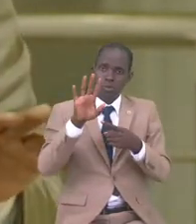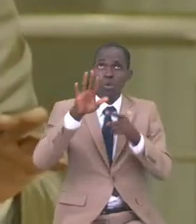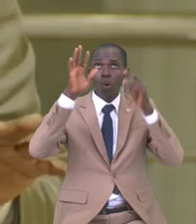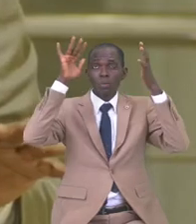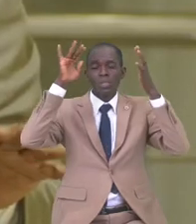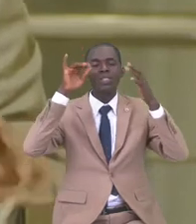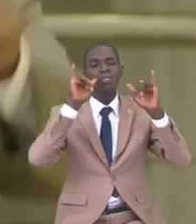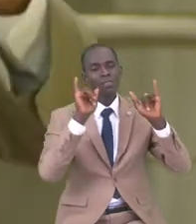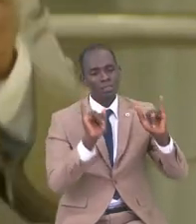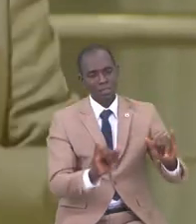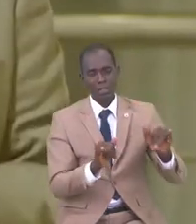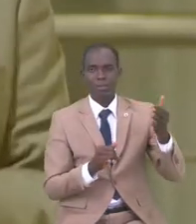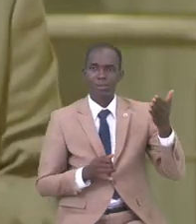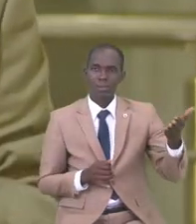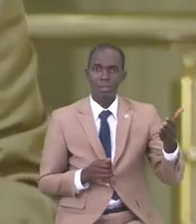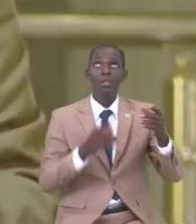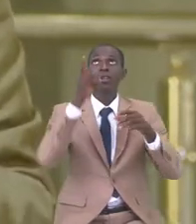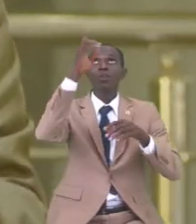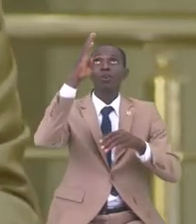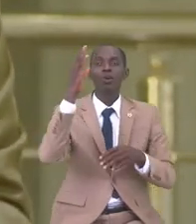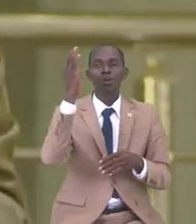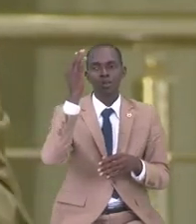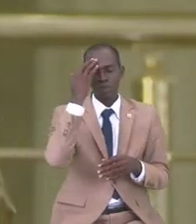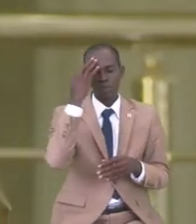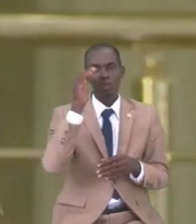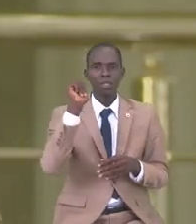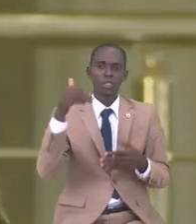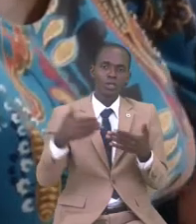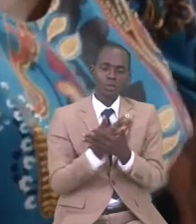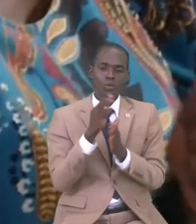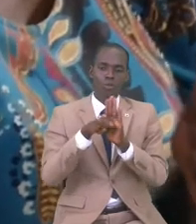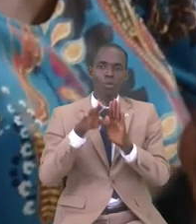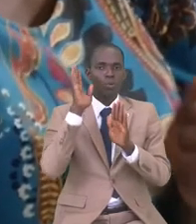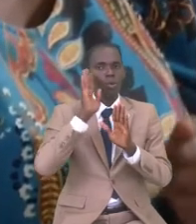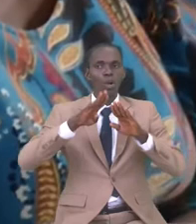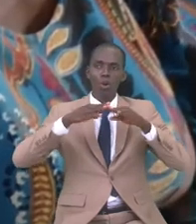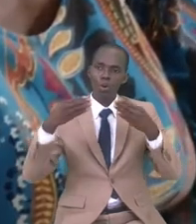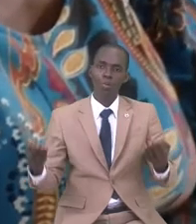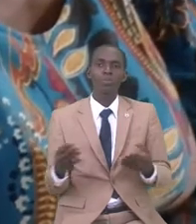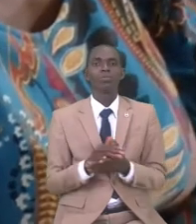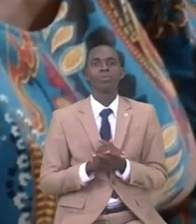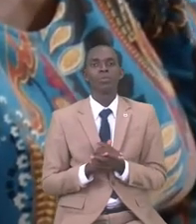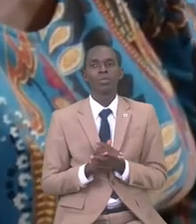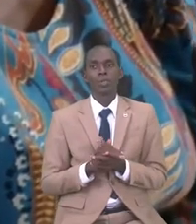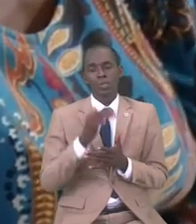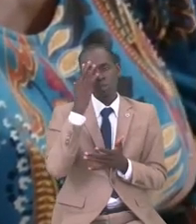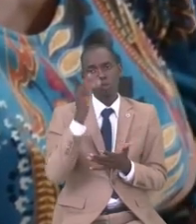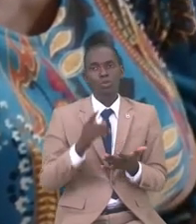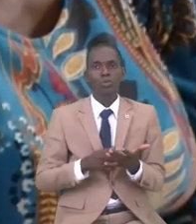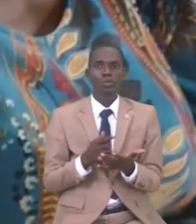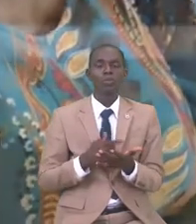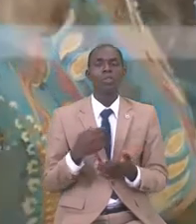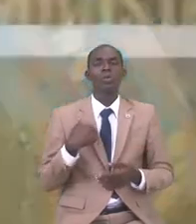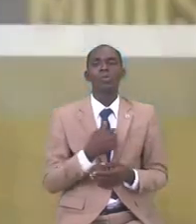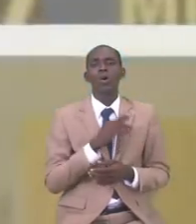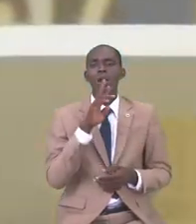stay there, a new door will open. You know, sometimes we're